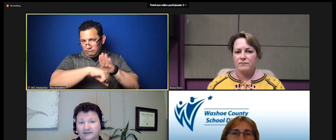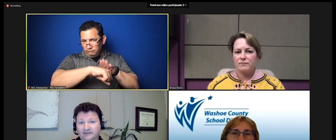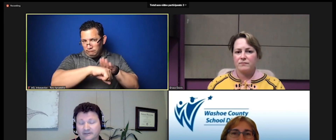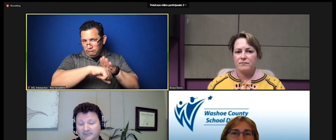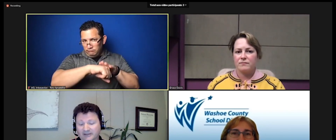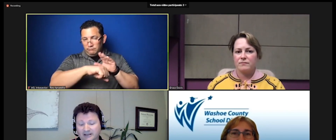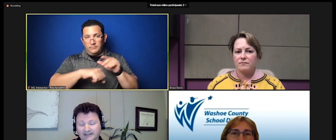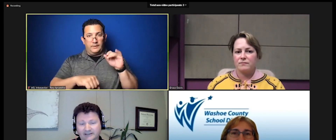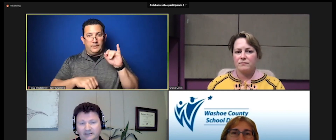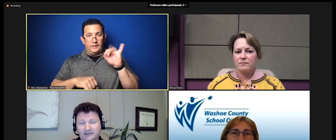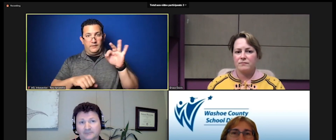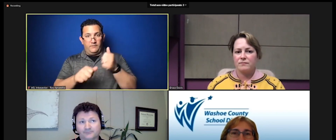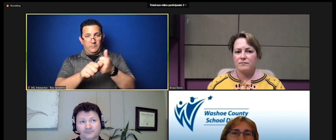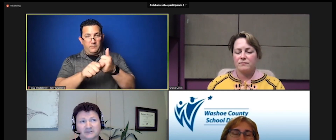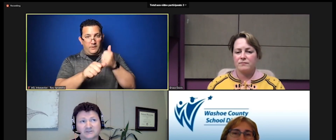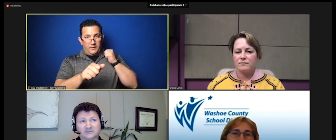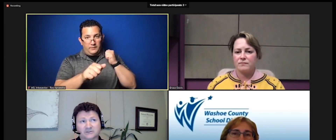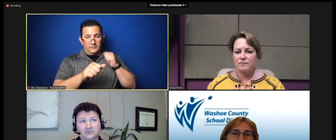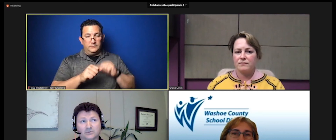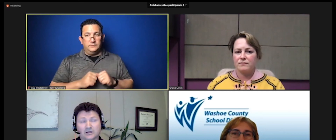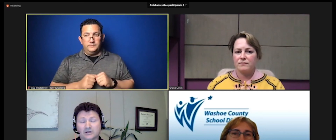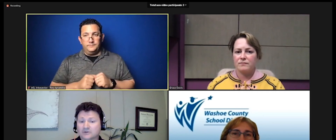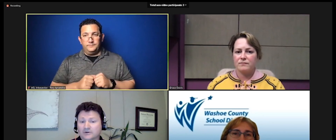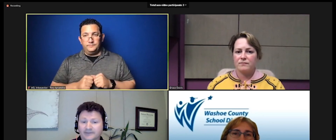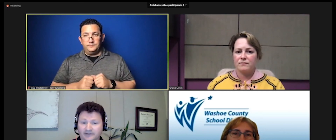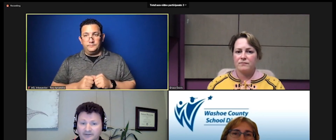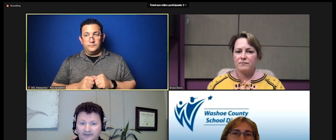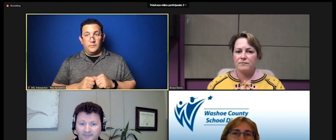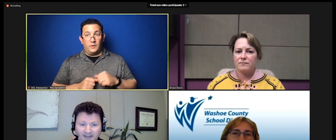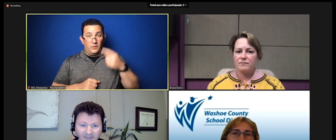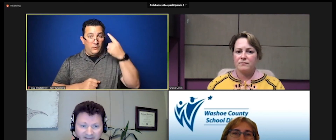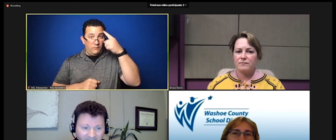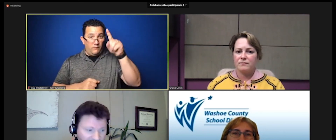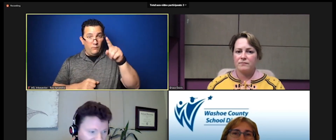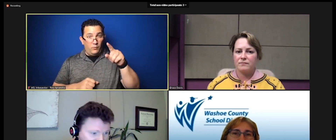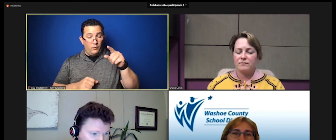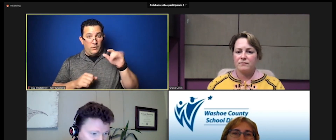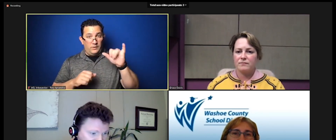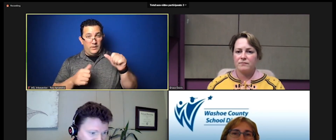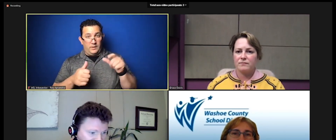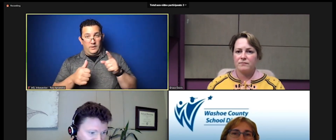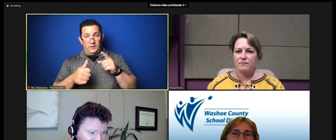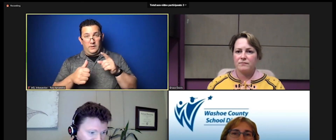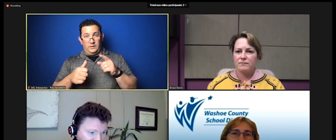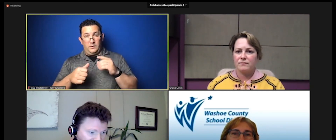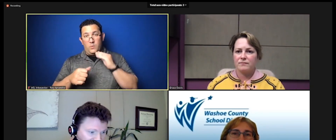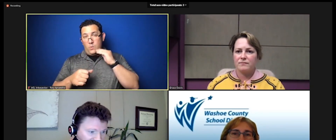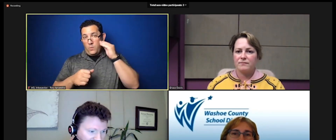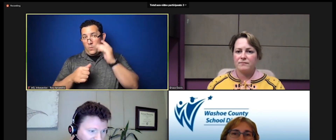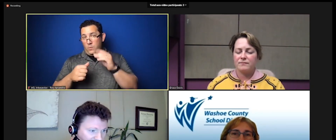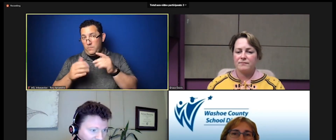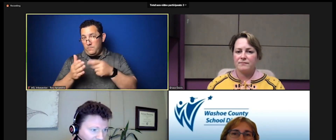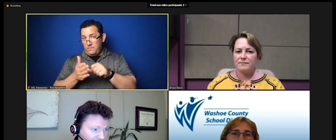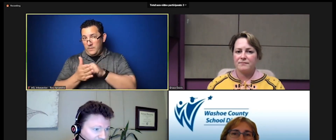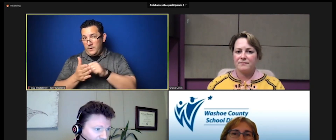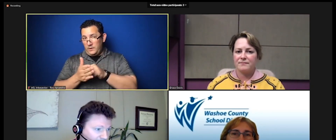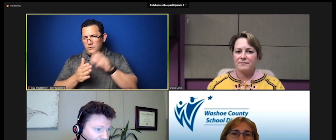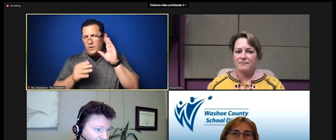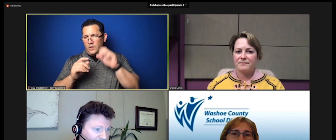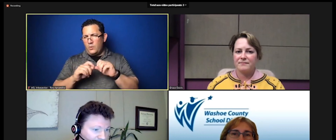they're behind. So also on their main page, let me get this screenshot so we can talk about it a little bit